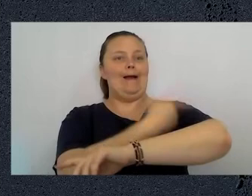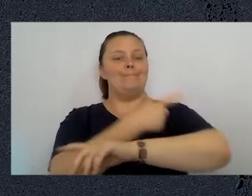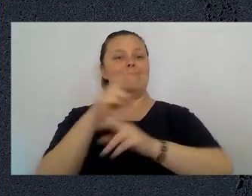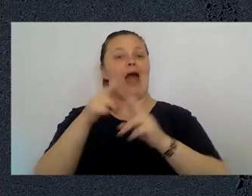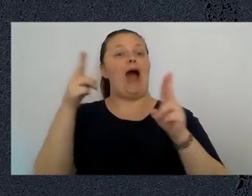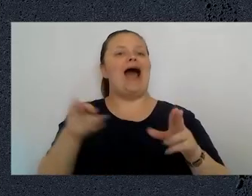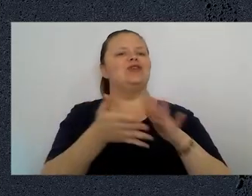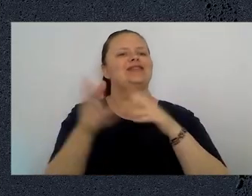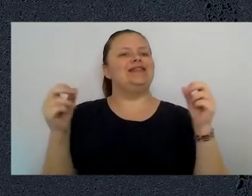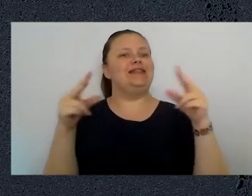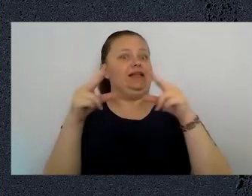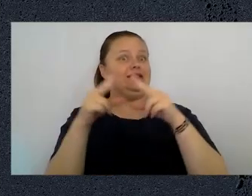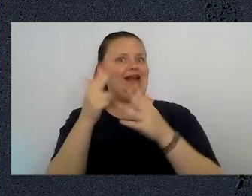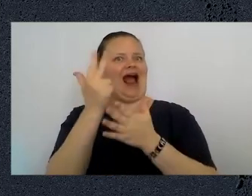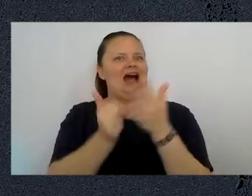Sydney.